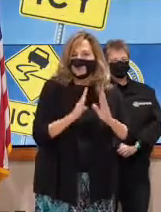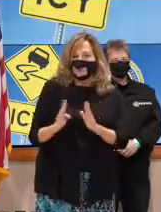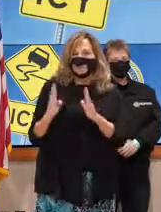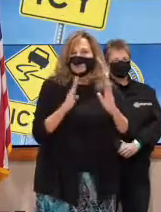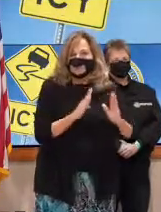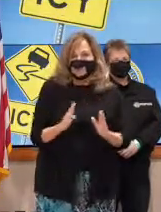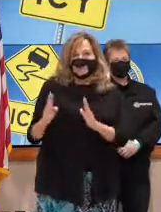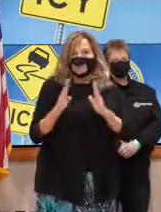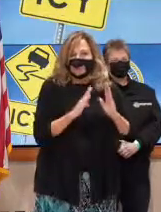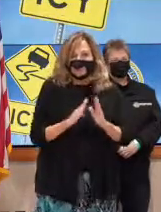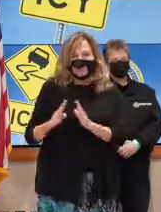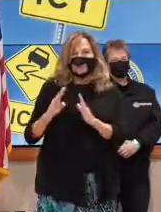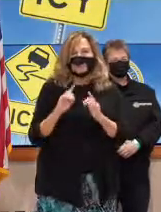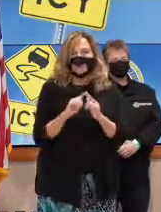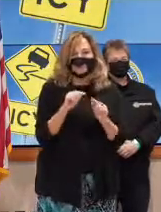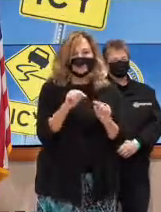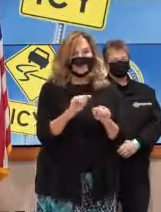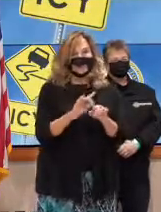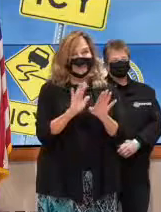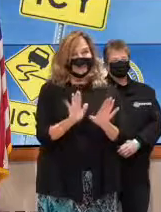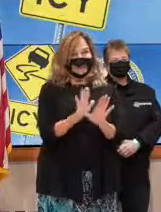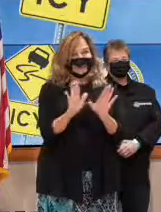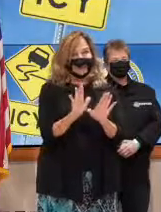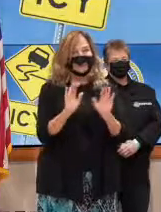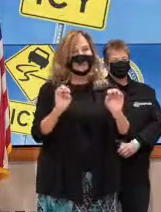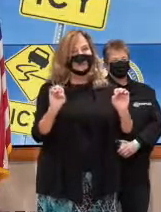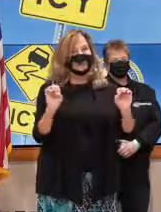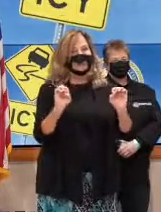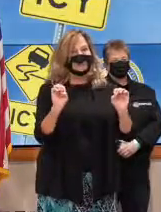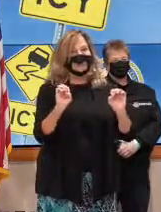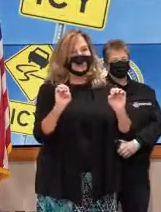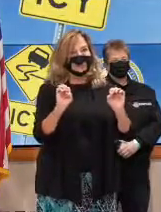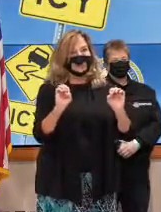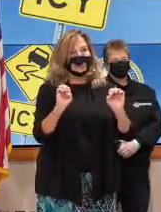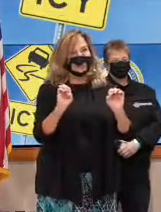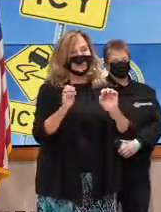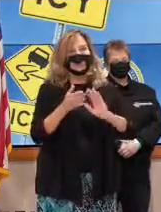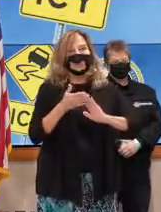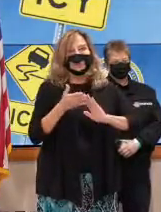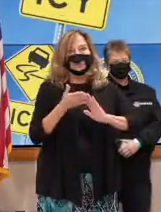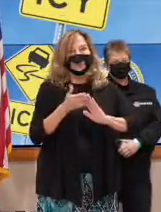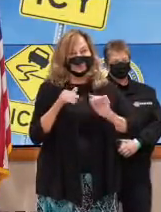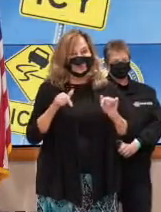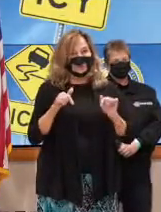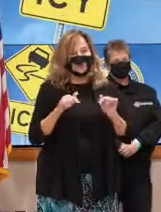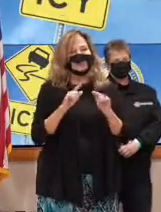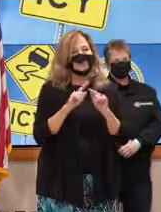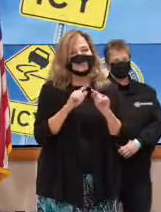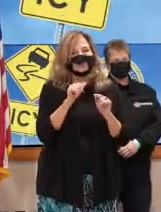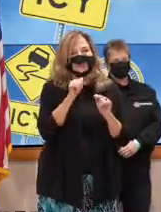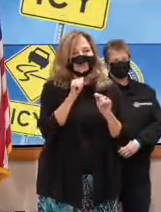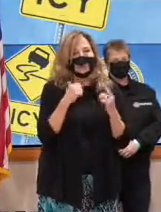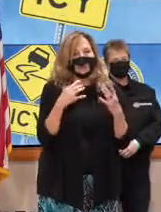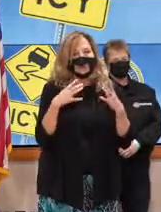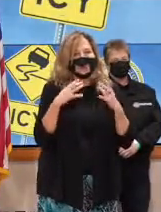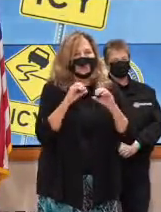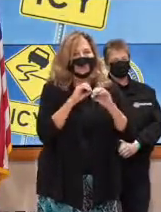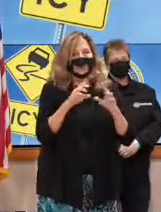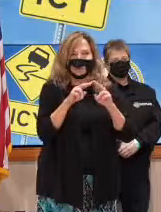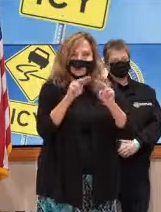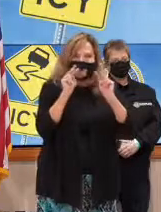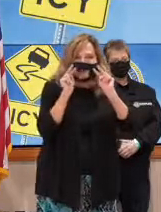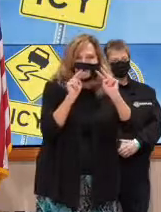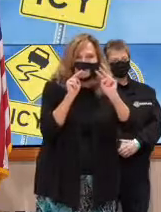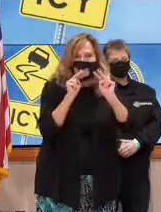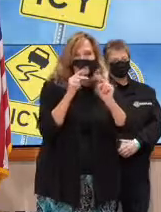our Emergency Operations Center here, but we are in touch with partners and we're working around the clock. We're in touch with law enforcement,